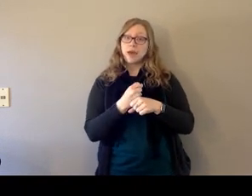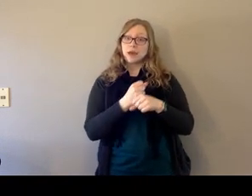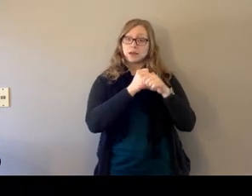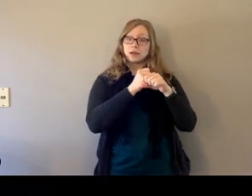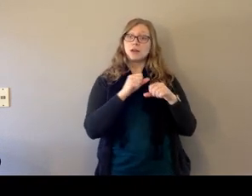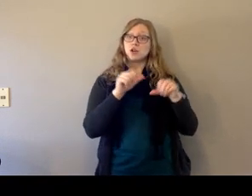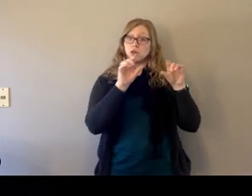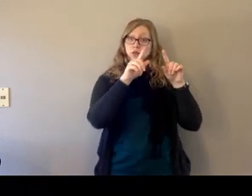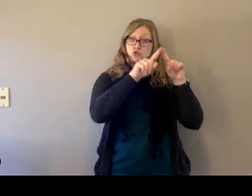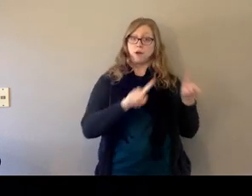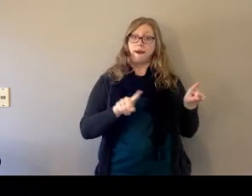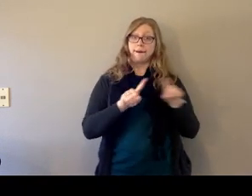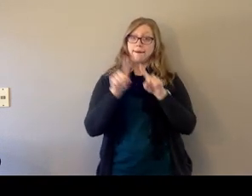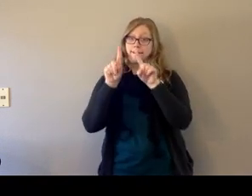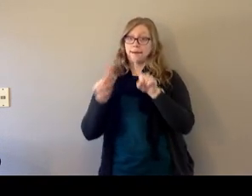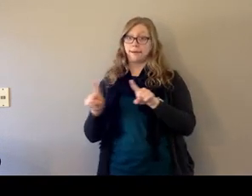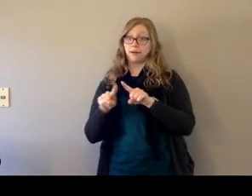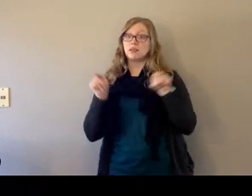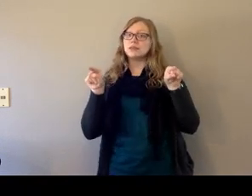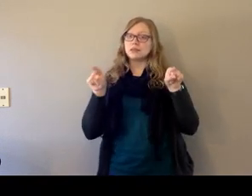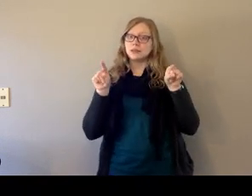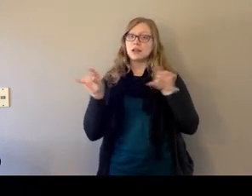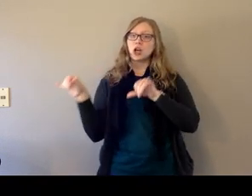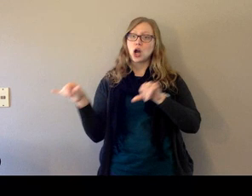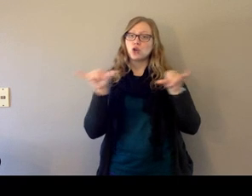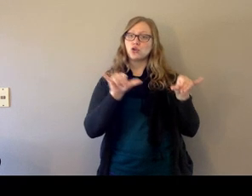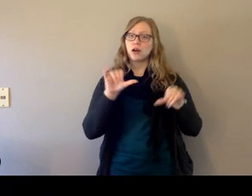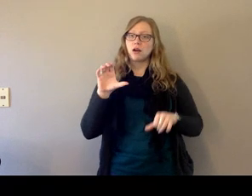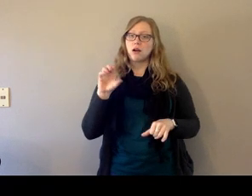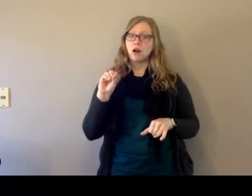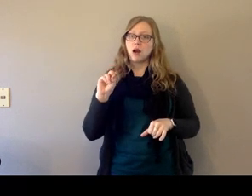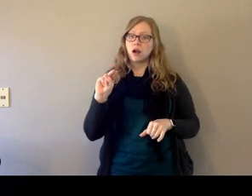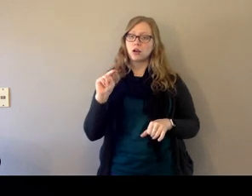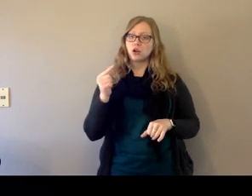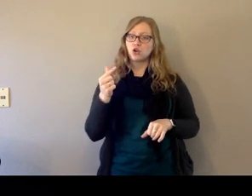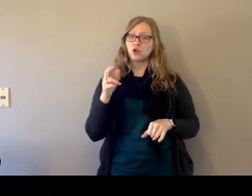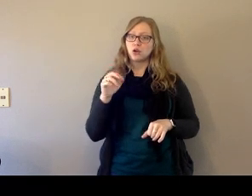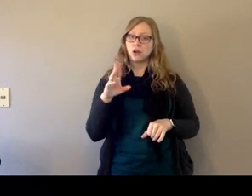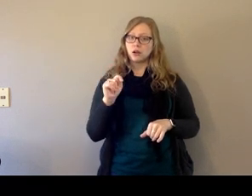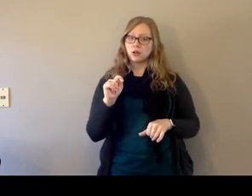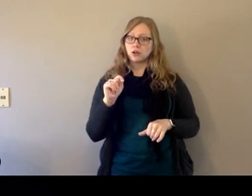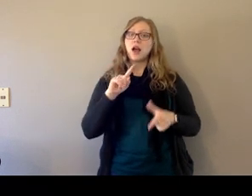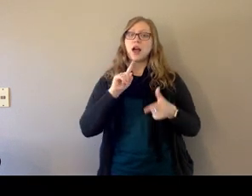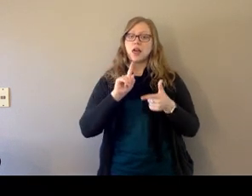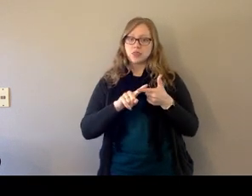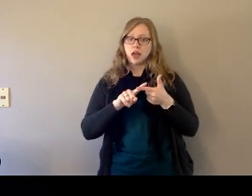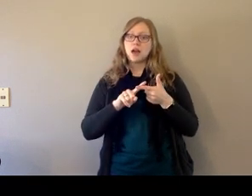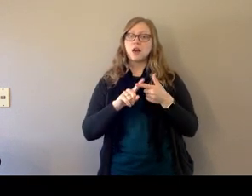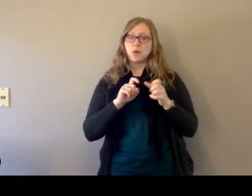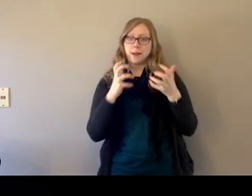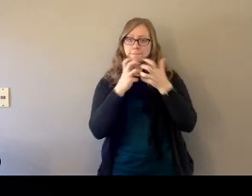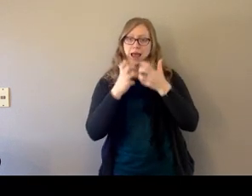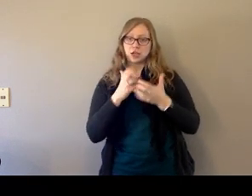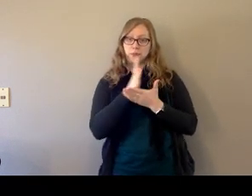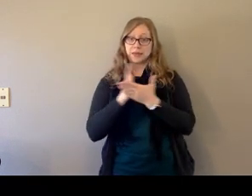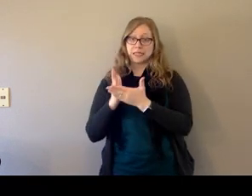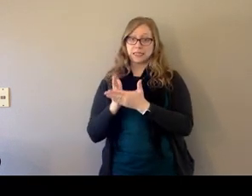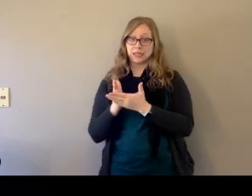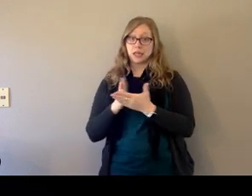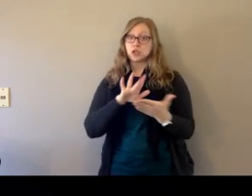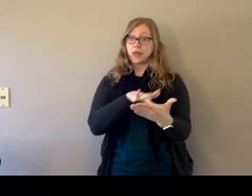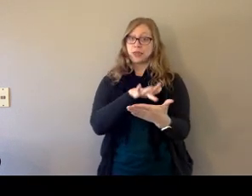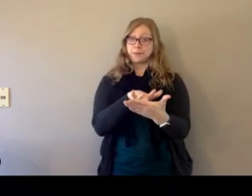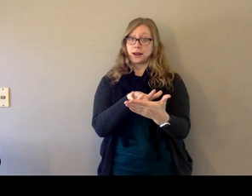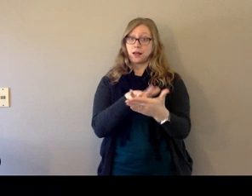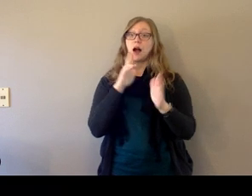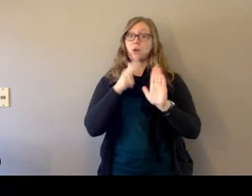we can match the pieces up. So I'm gonna letter this C in the middle where they meet. I'll